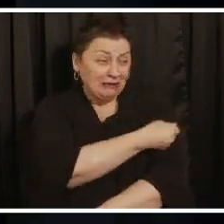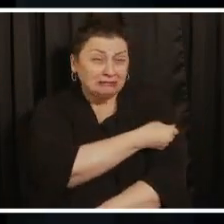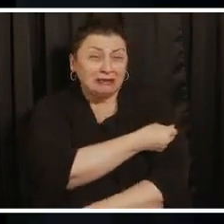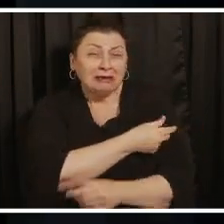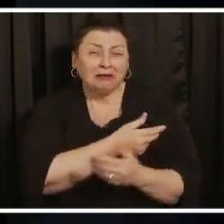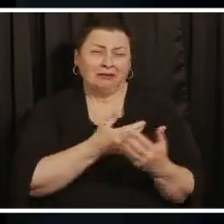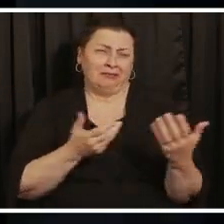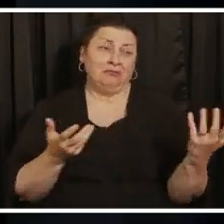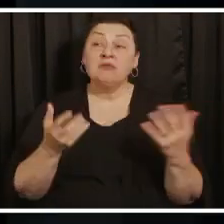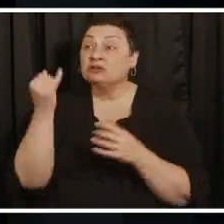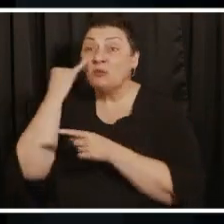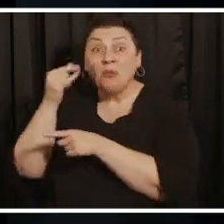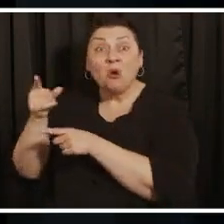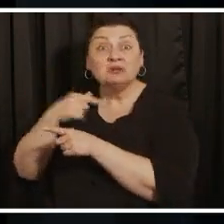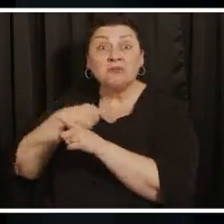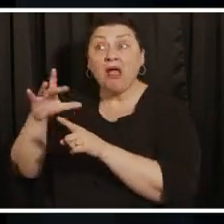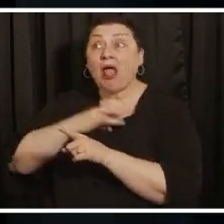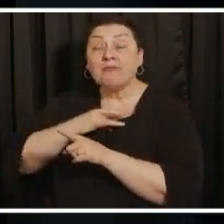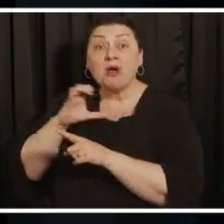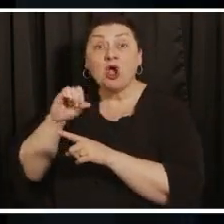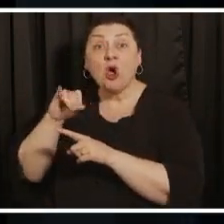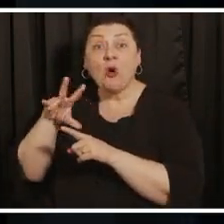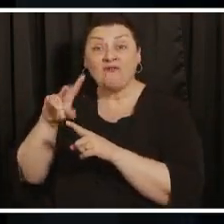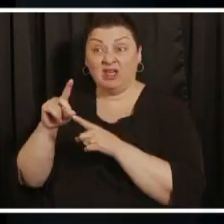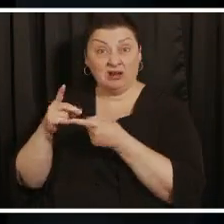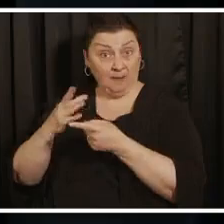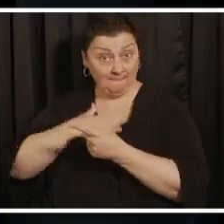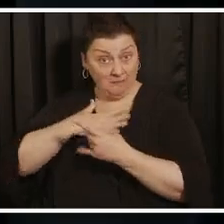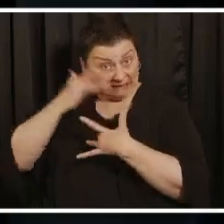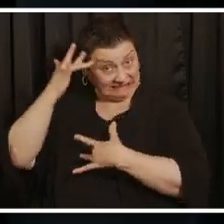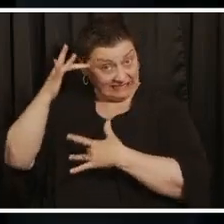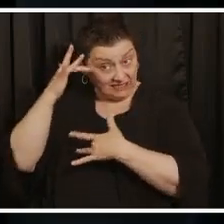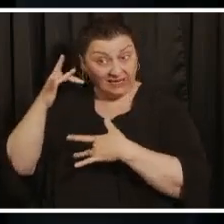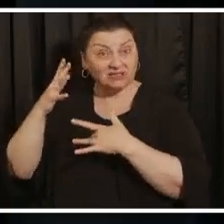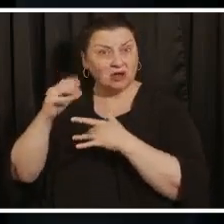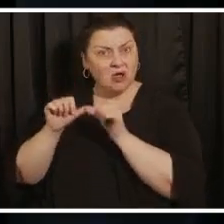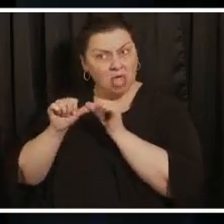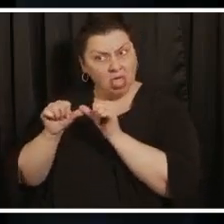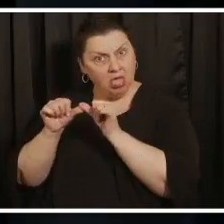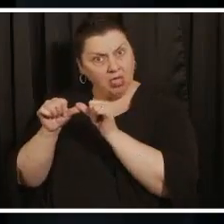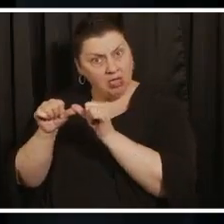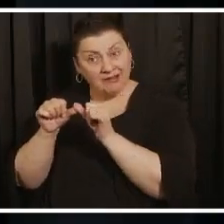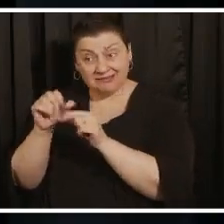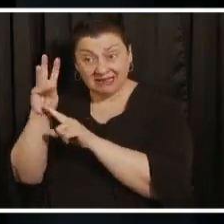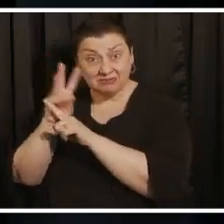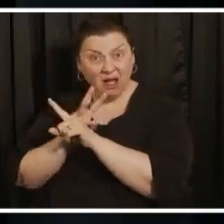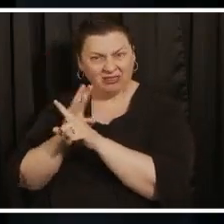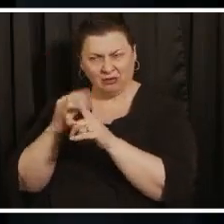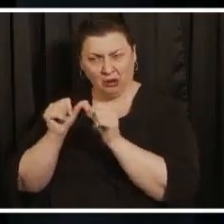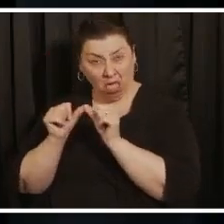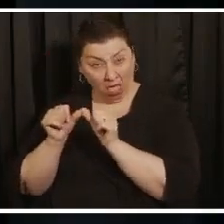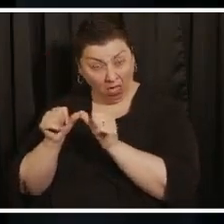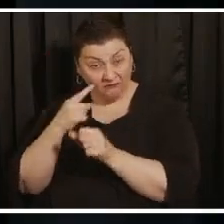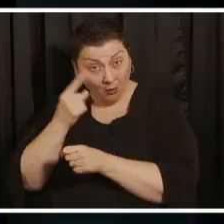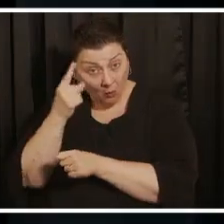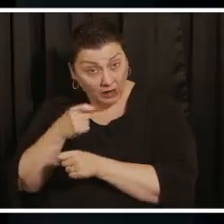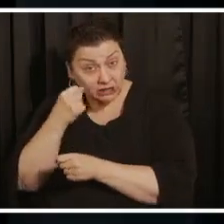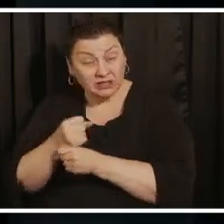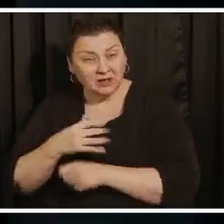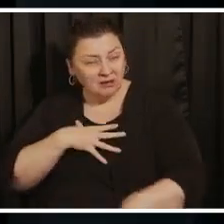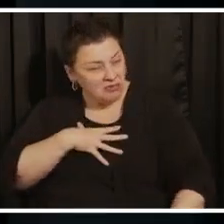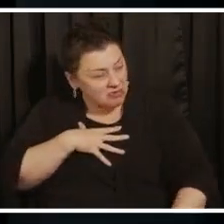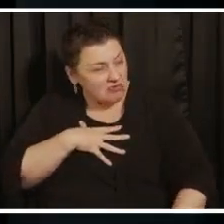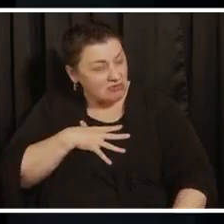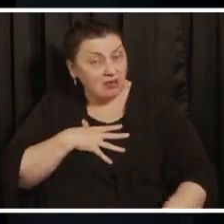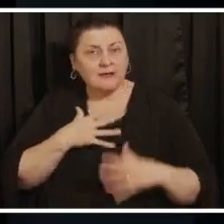COVID on the 5 to 10% of COVID survivors who have symptoms months, perhaps even a year later, the death rate. It